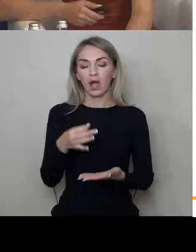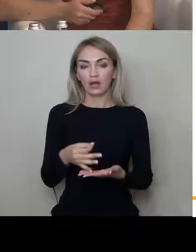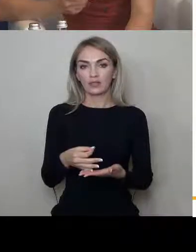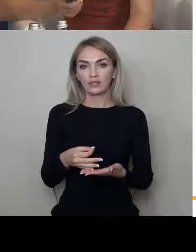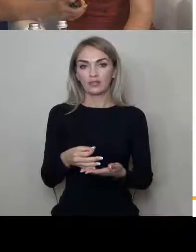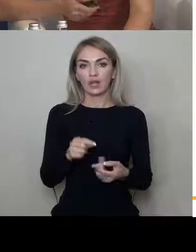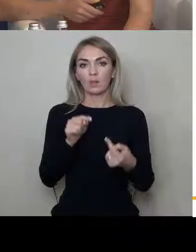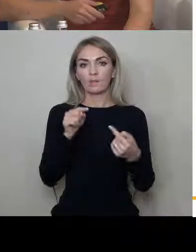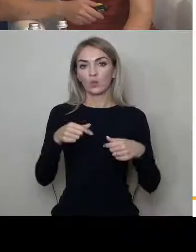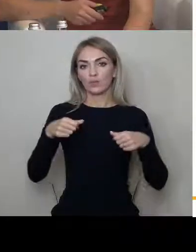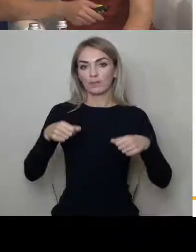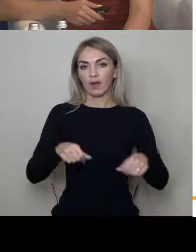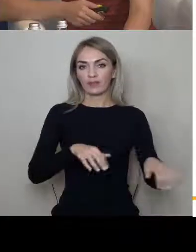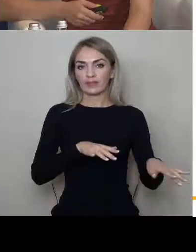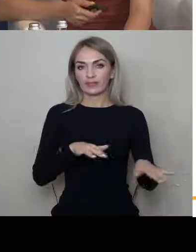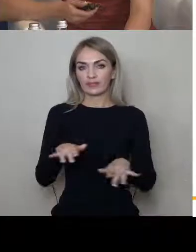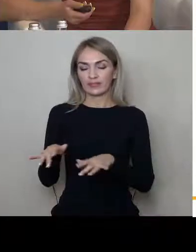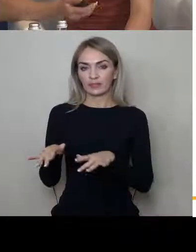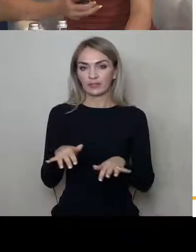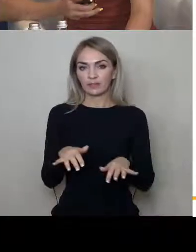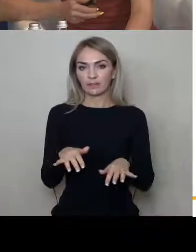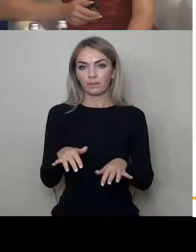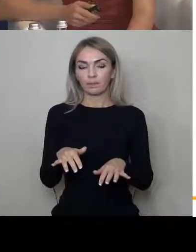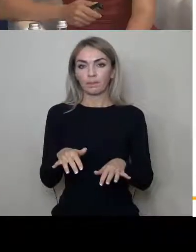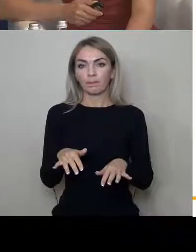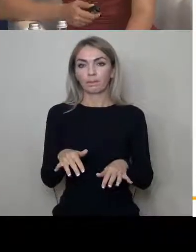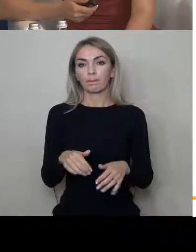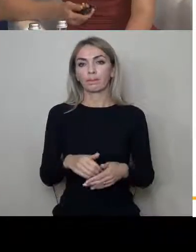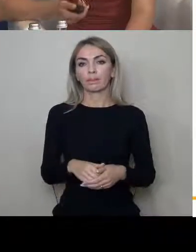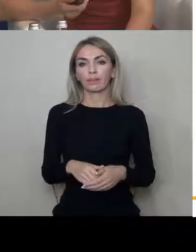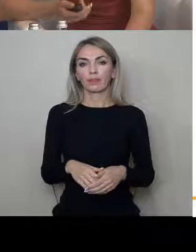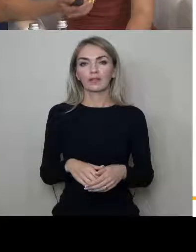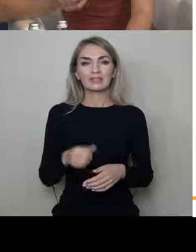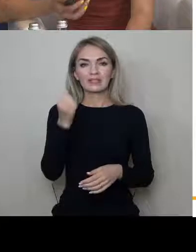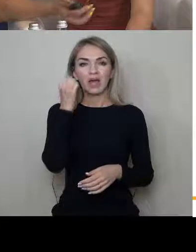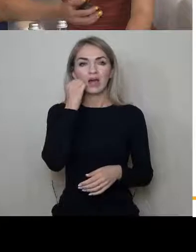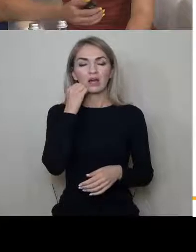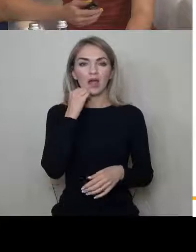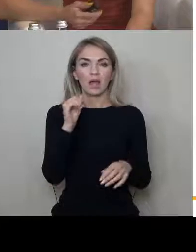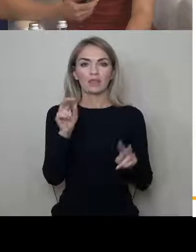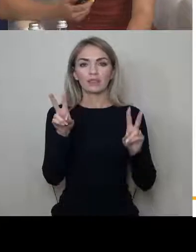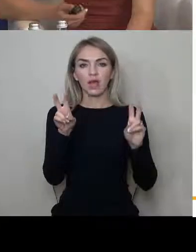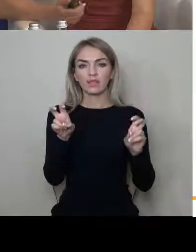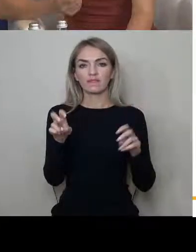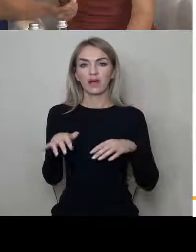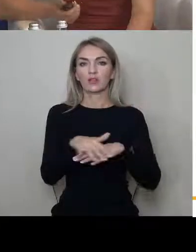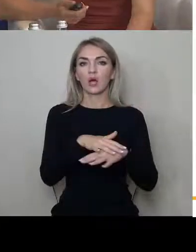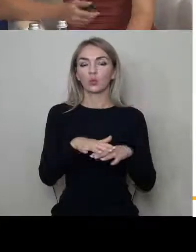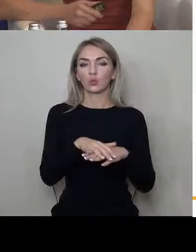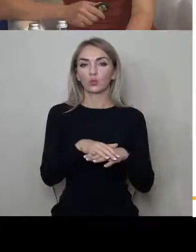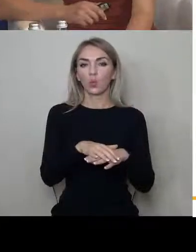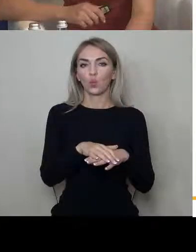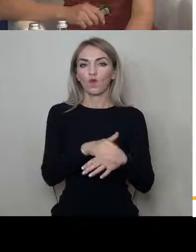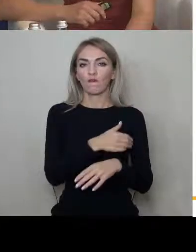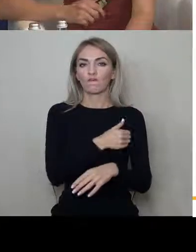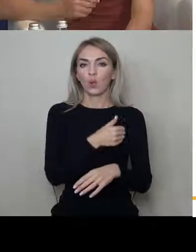that's liability for unlawful actions that violate exercise in the